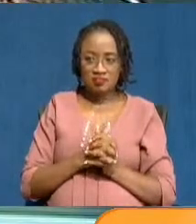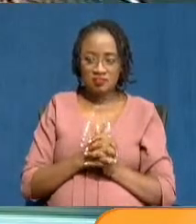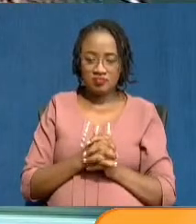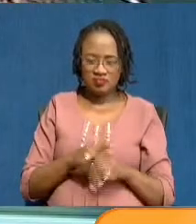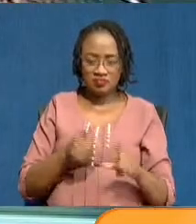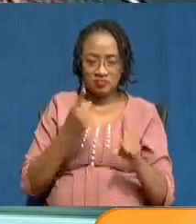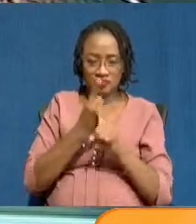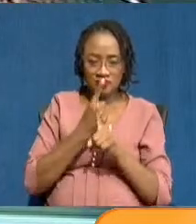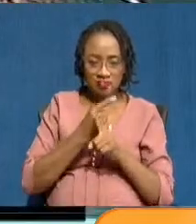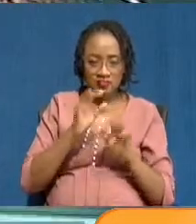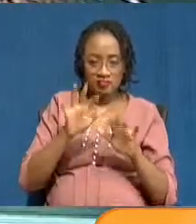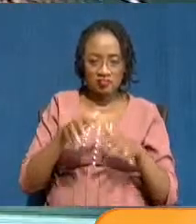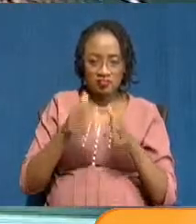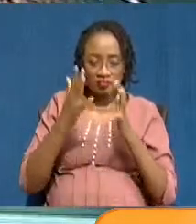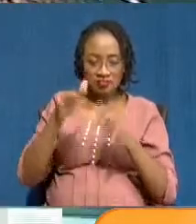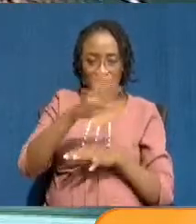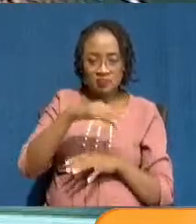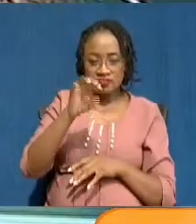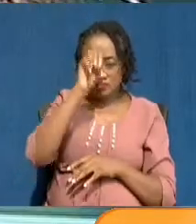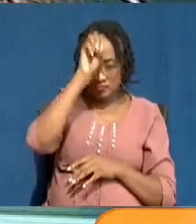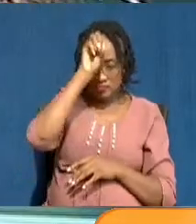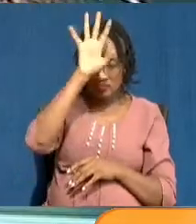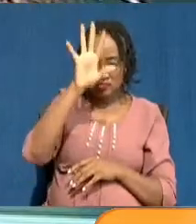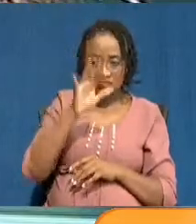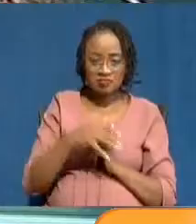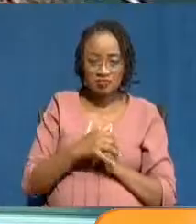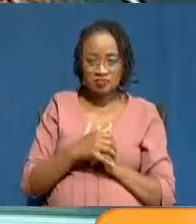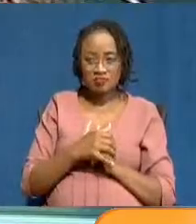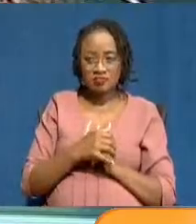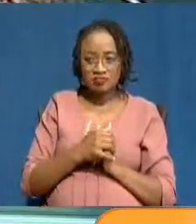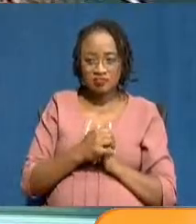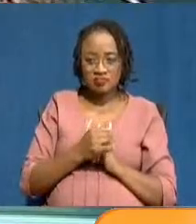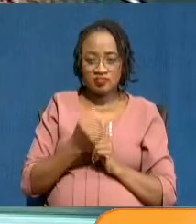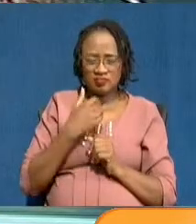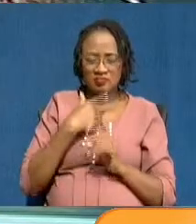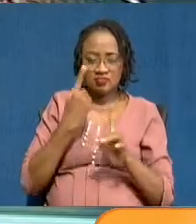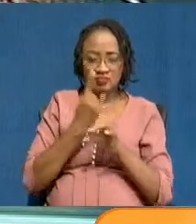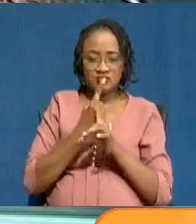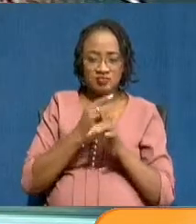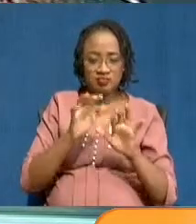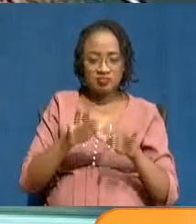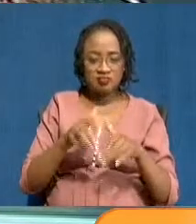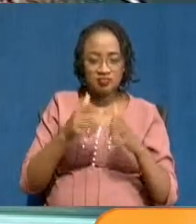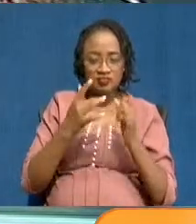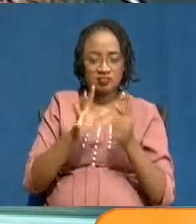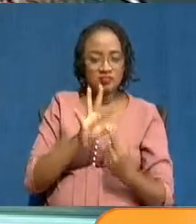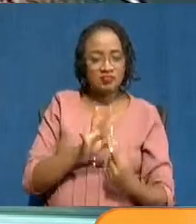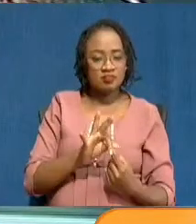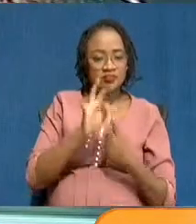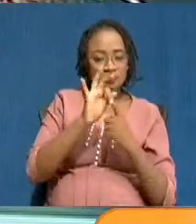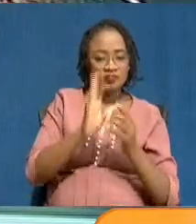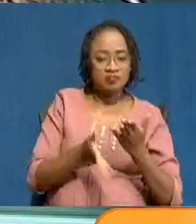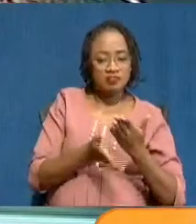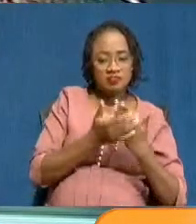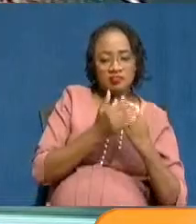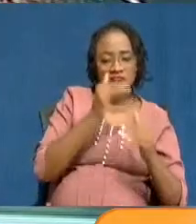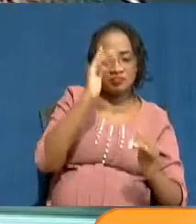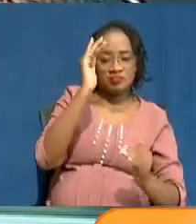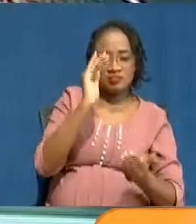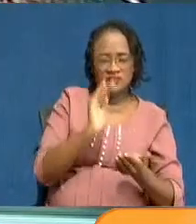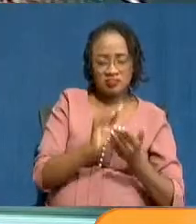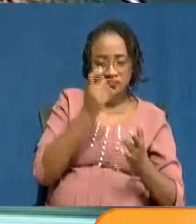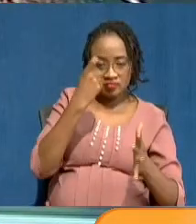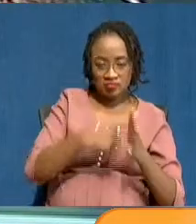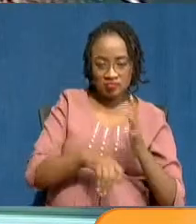Small-scale farmers in Kiambu are embracing a blend of greenhouse farming and mulching as a way to cut costs, save